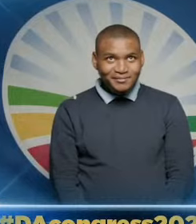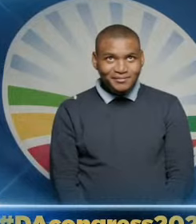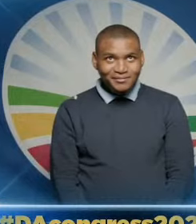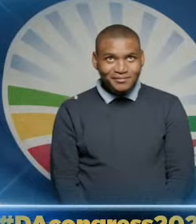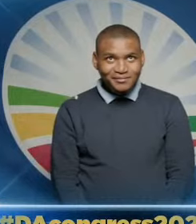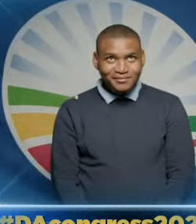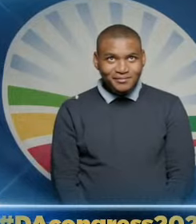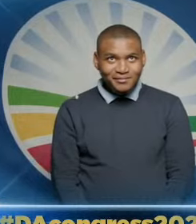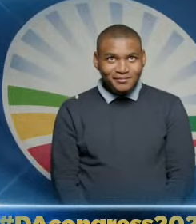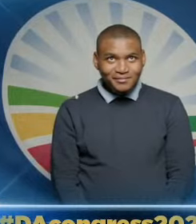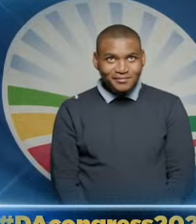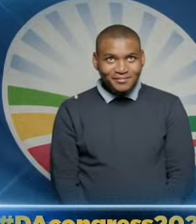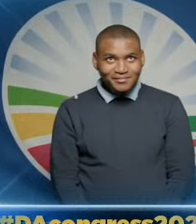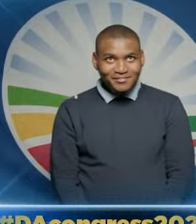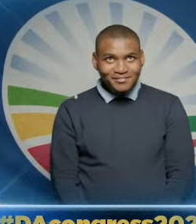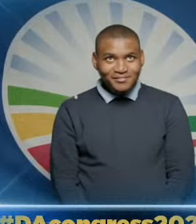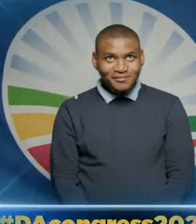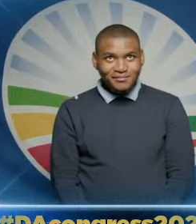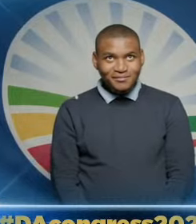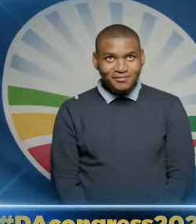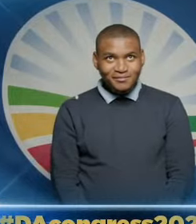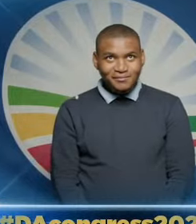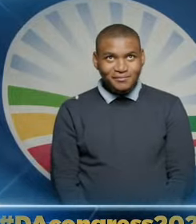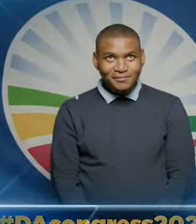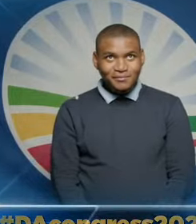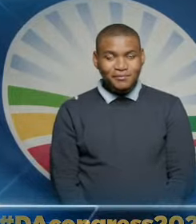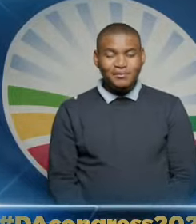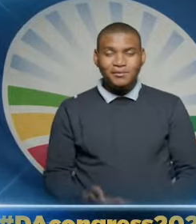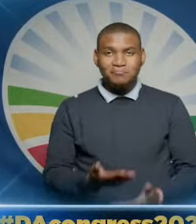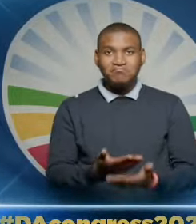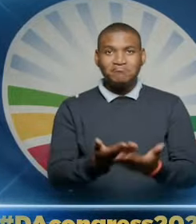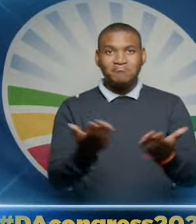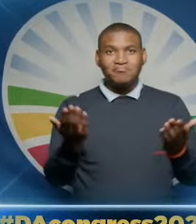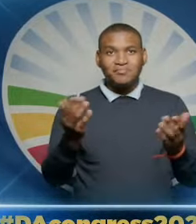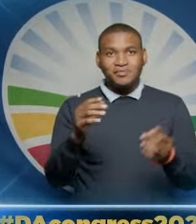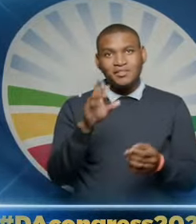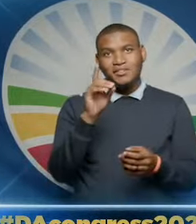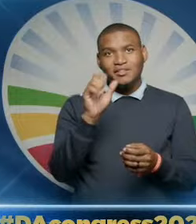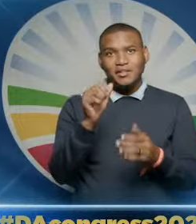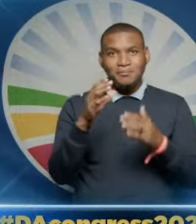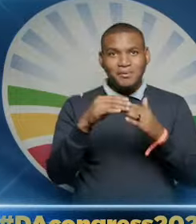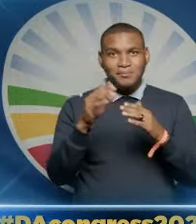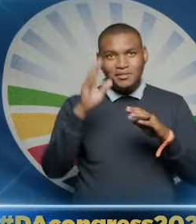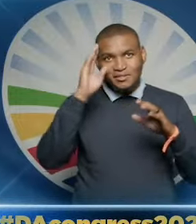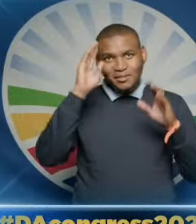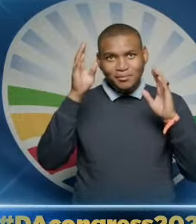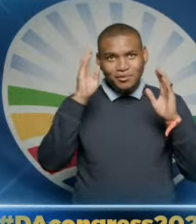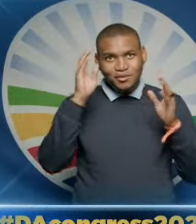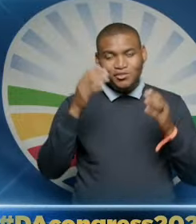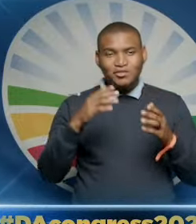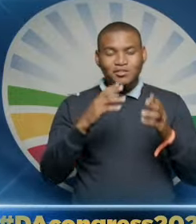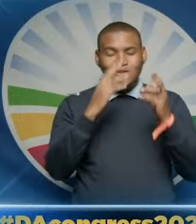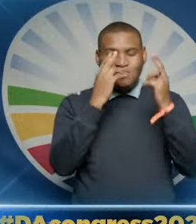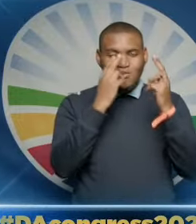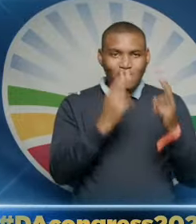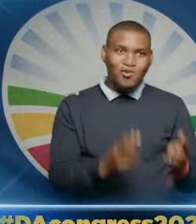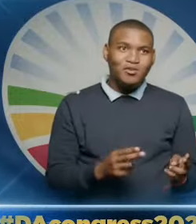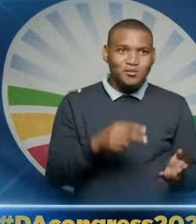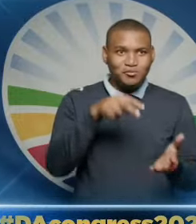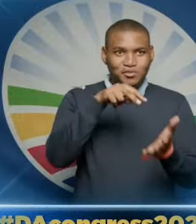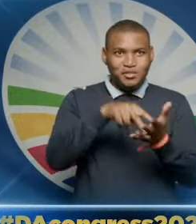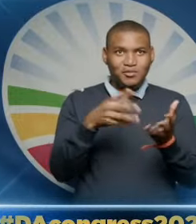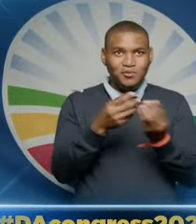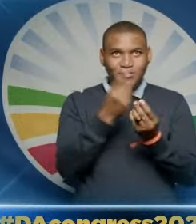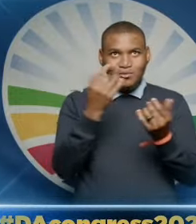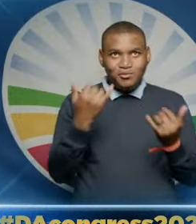Fellow Democrats, Sanibonani, It is an honor to stand with all of you